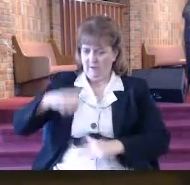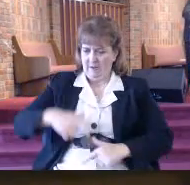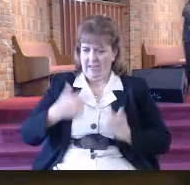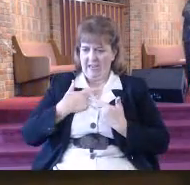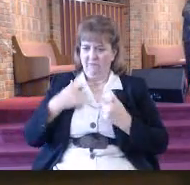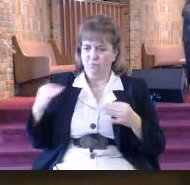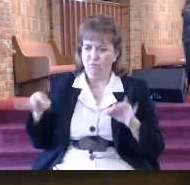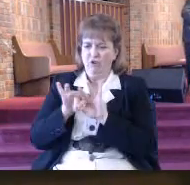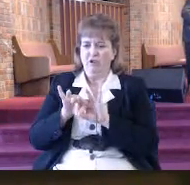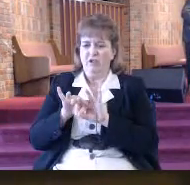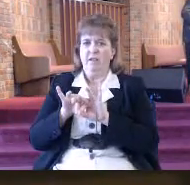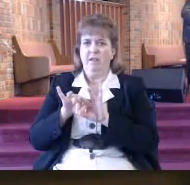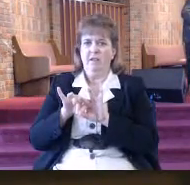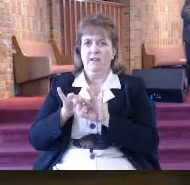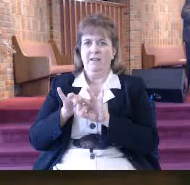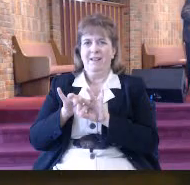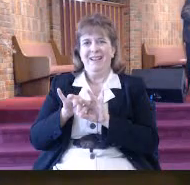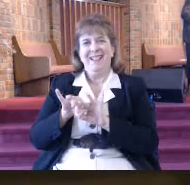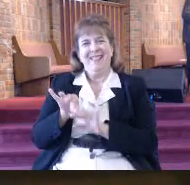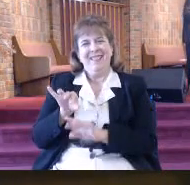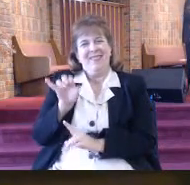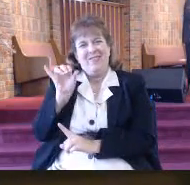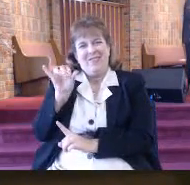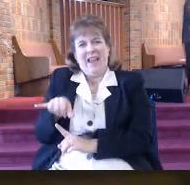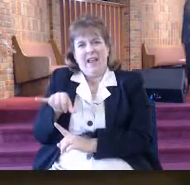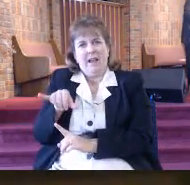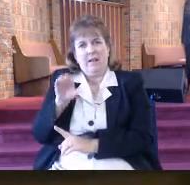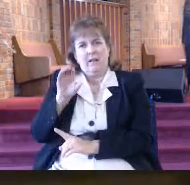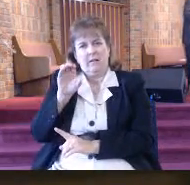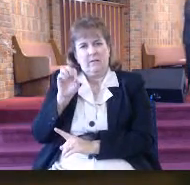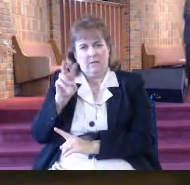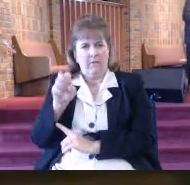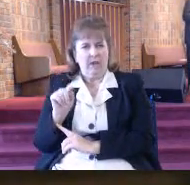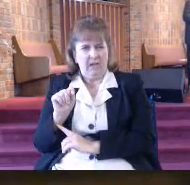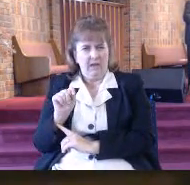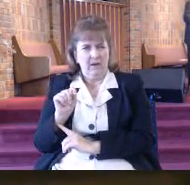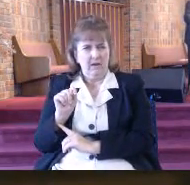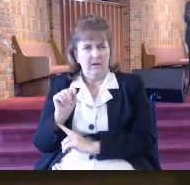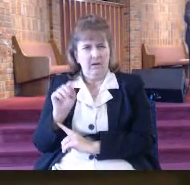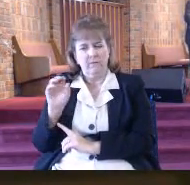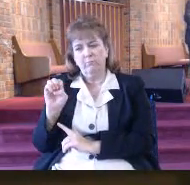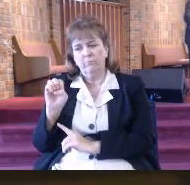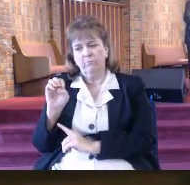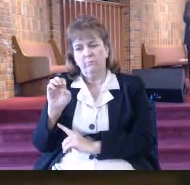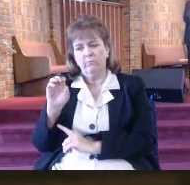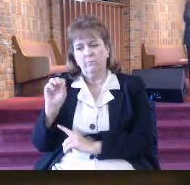And that is where then Jesus breaks into a discussion of